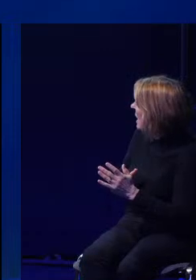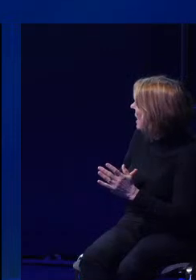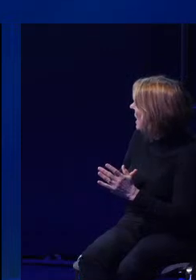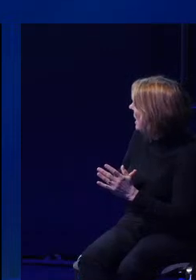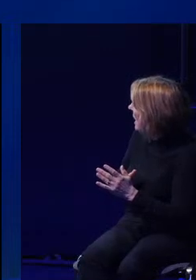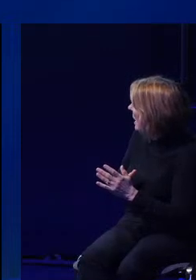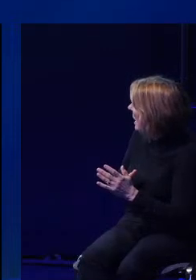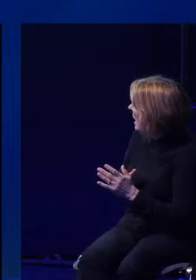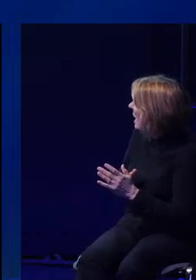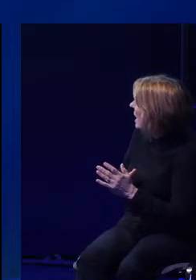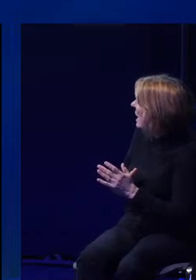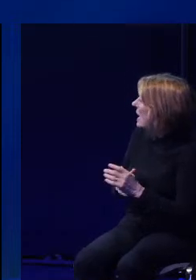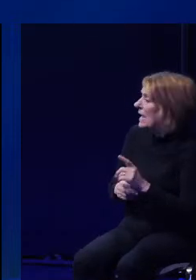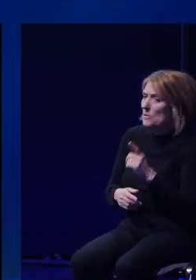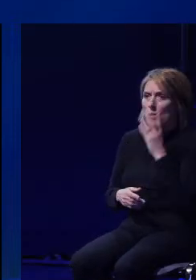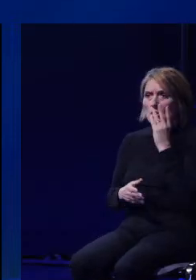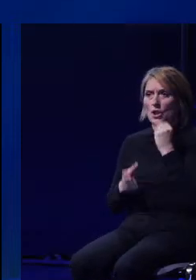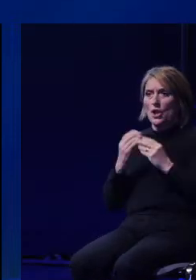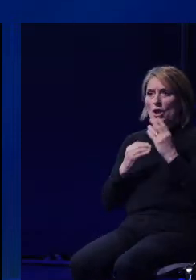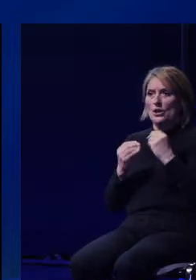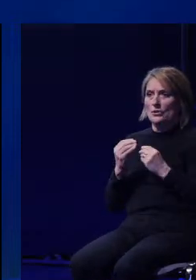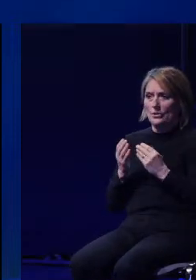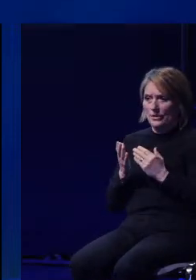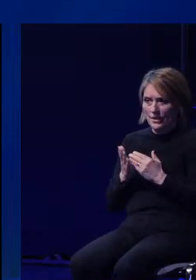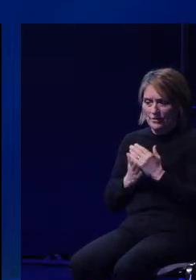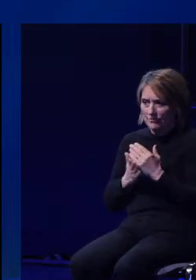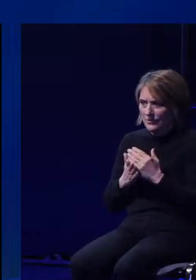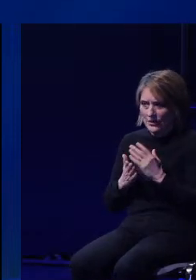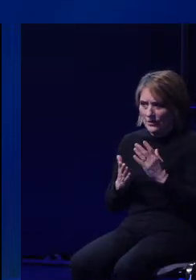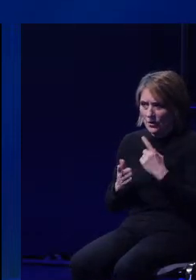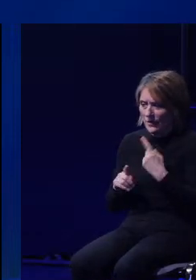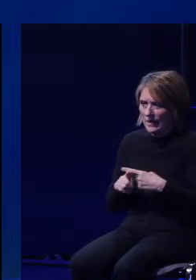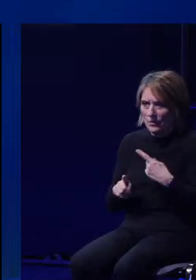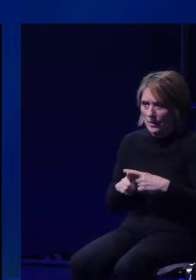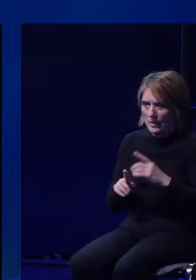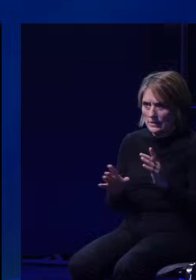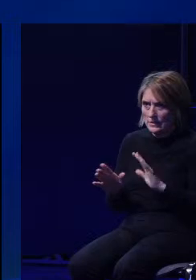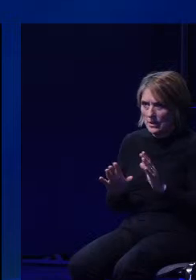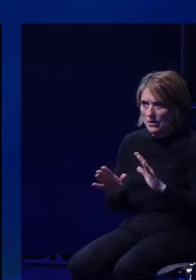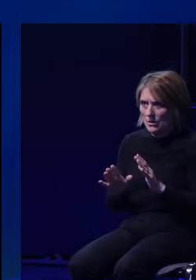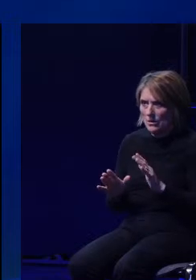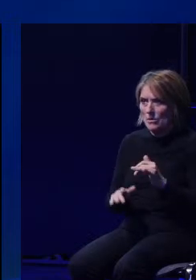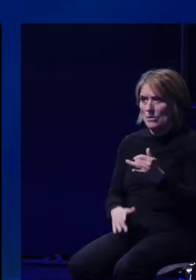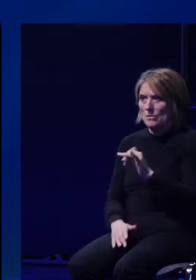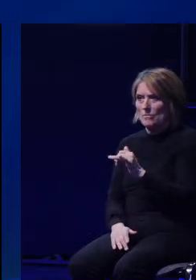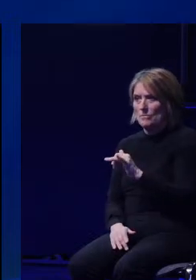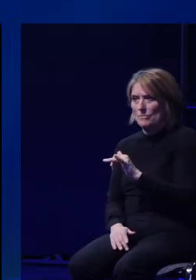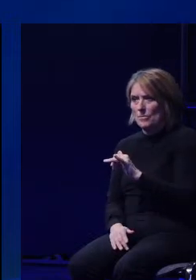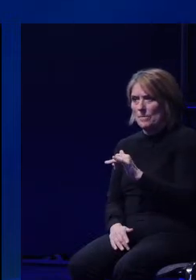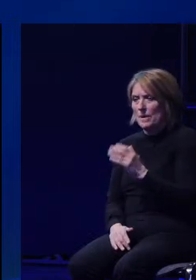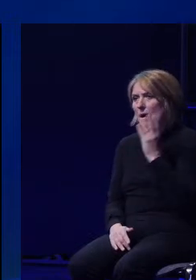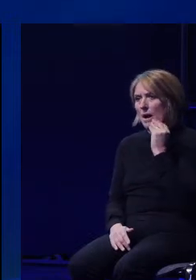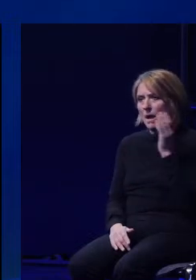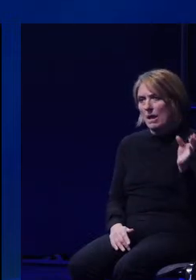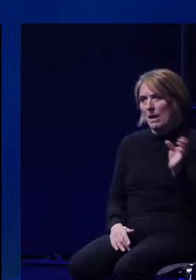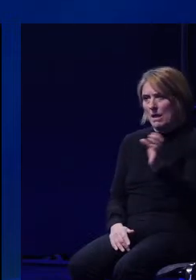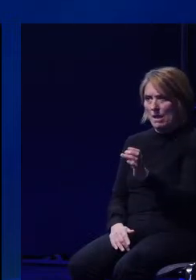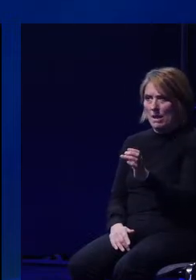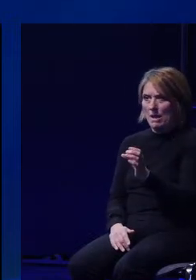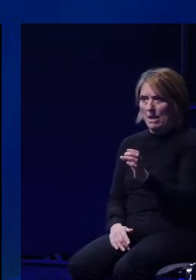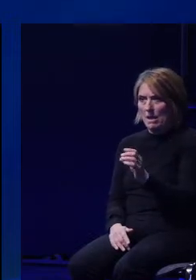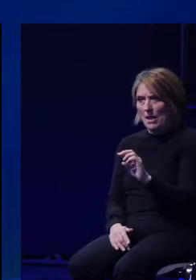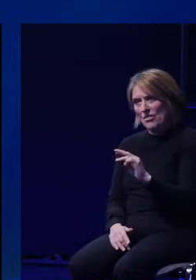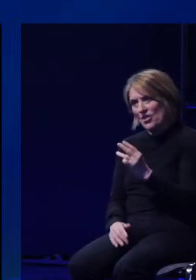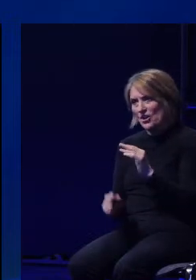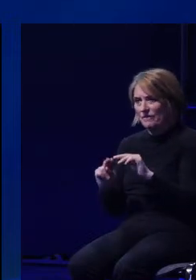between January or February and April when you start shooting. You're just not going to do that. So what you're probably going to do is you're probably going to hire someone like Third